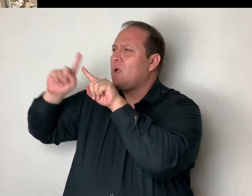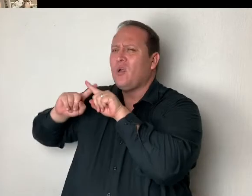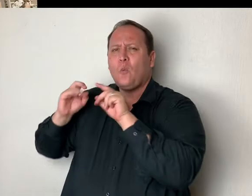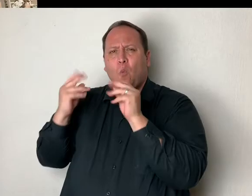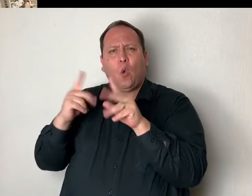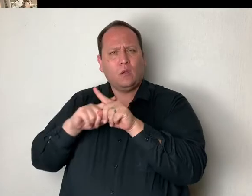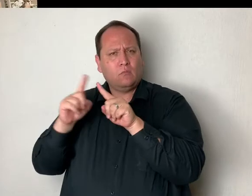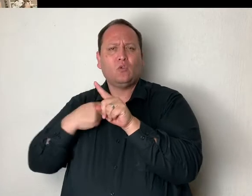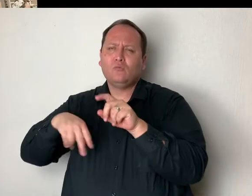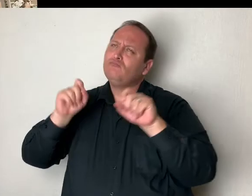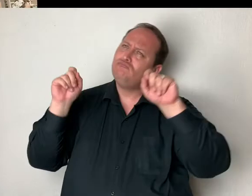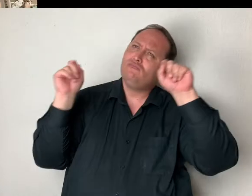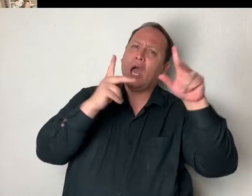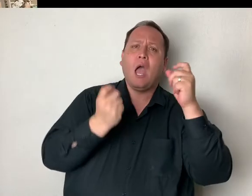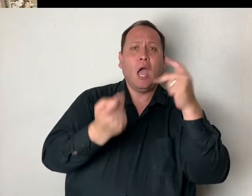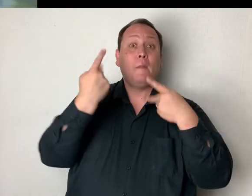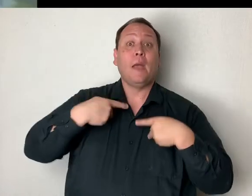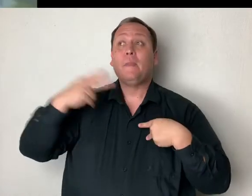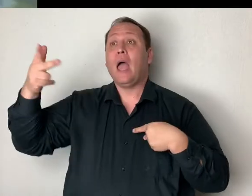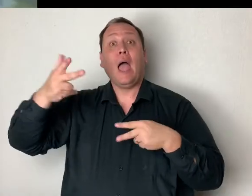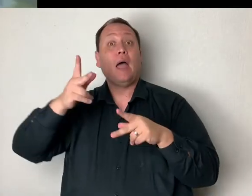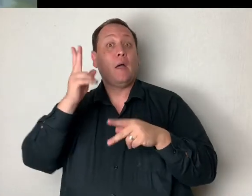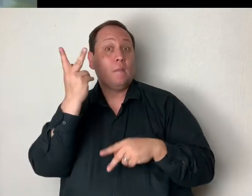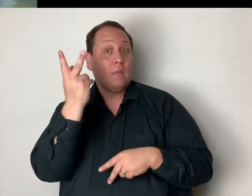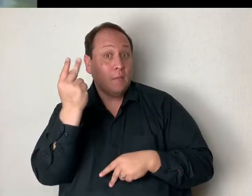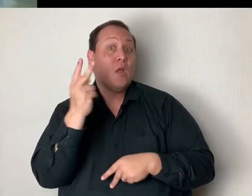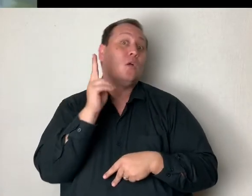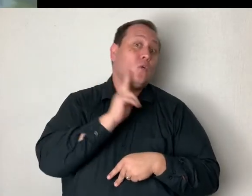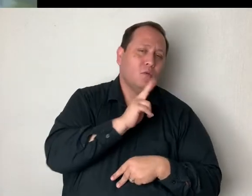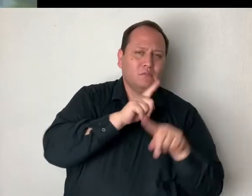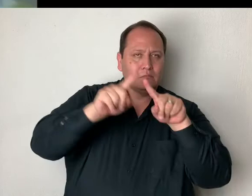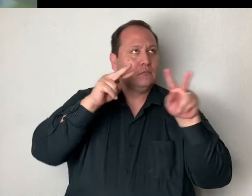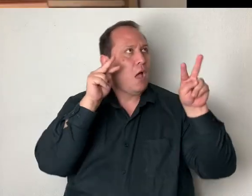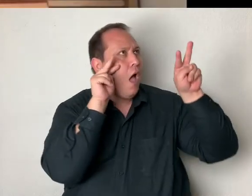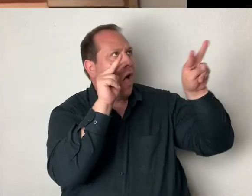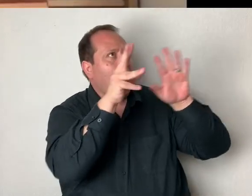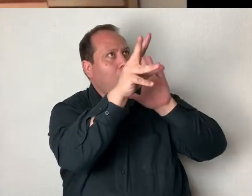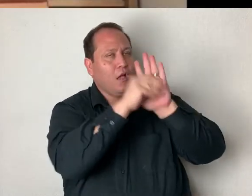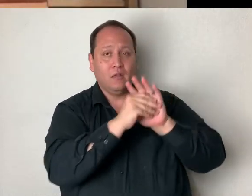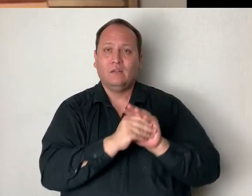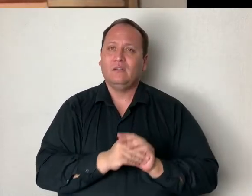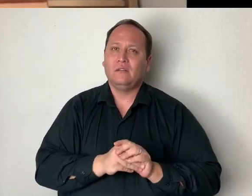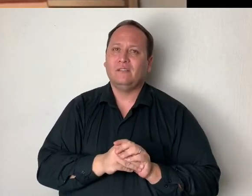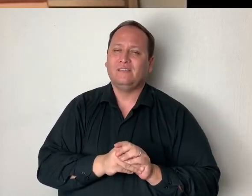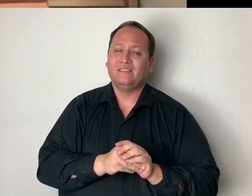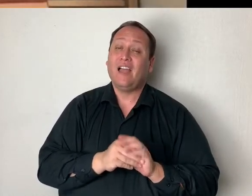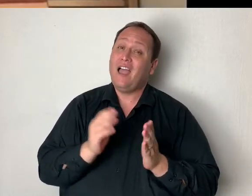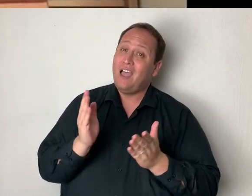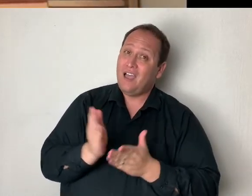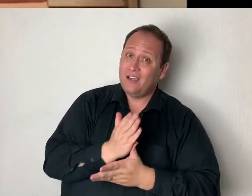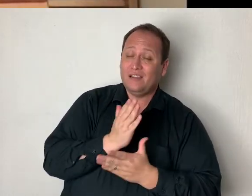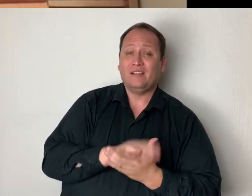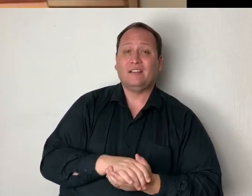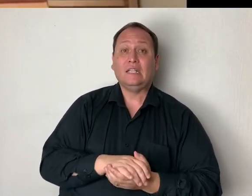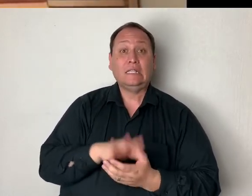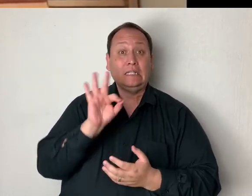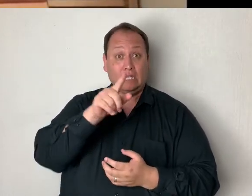of the press to learn from. And I think with that, do you have questions?